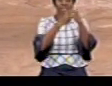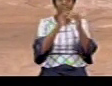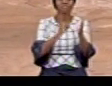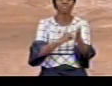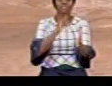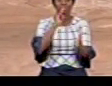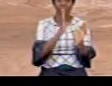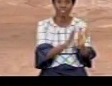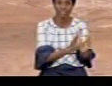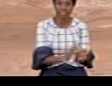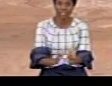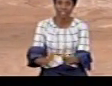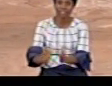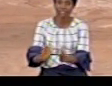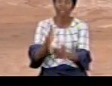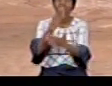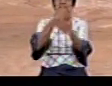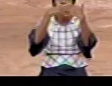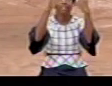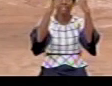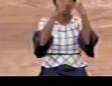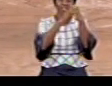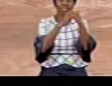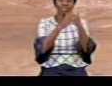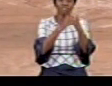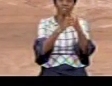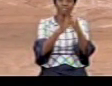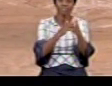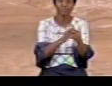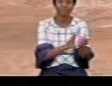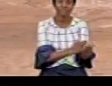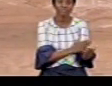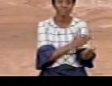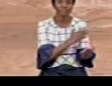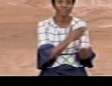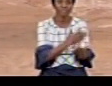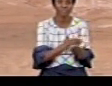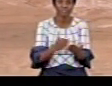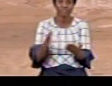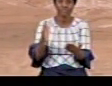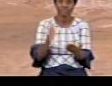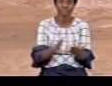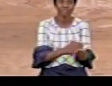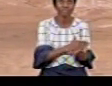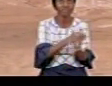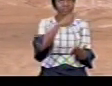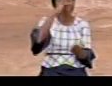heaven it is saturday his word is yay